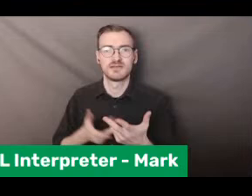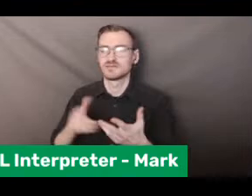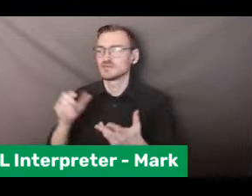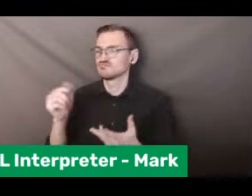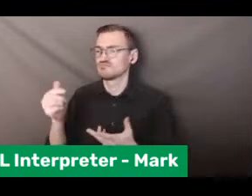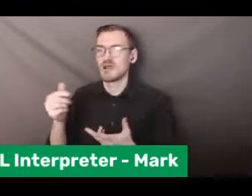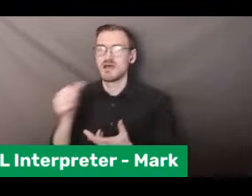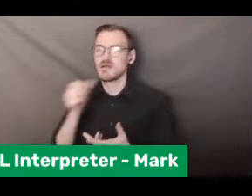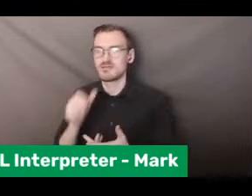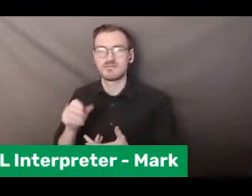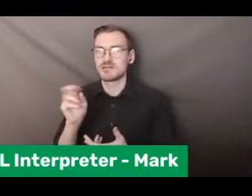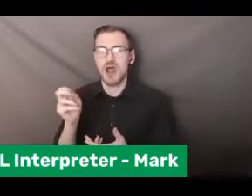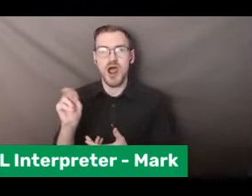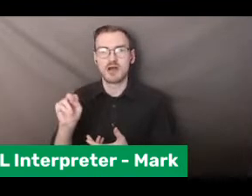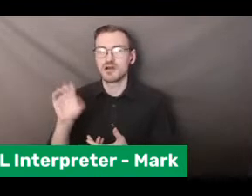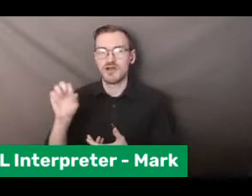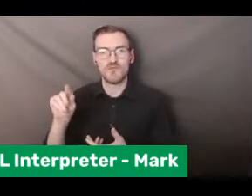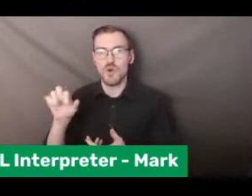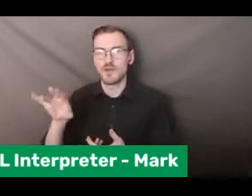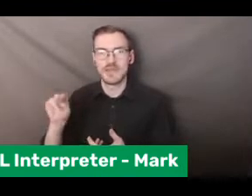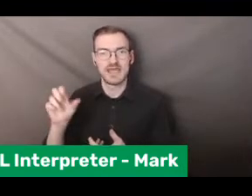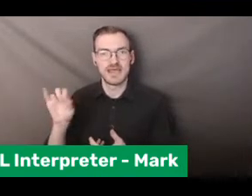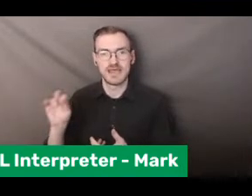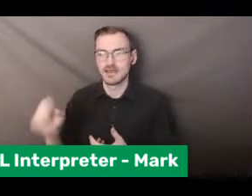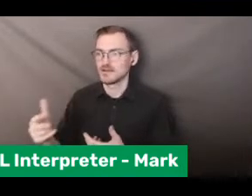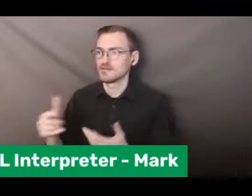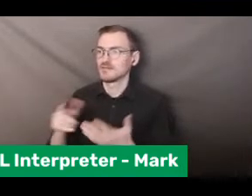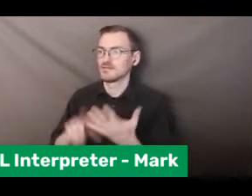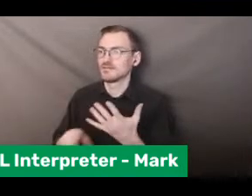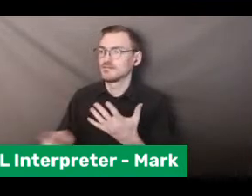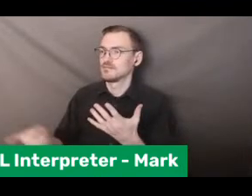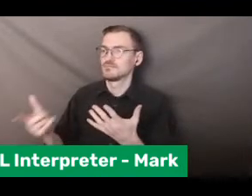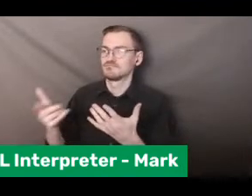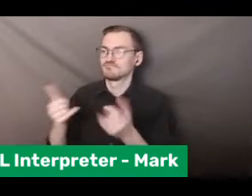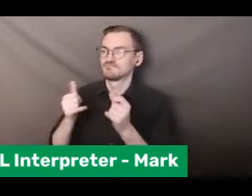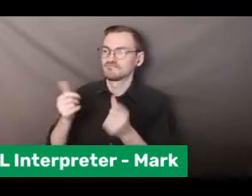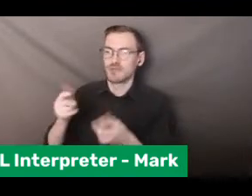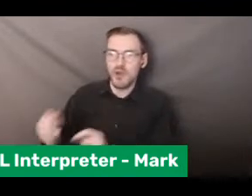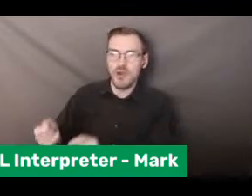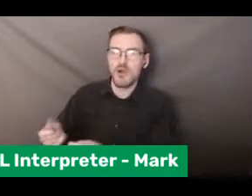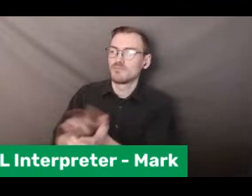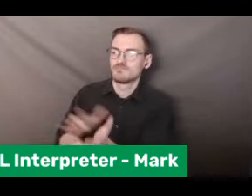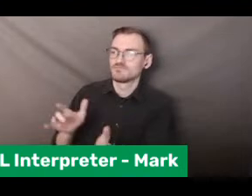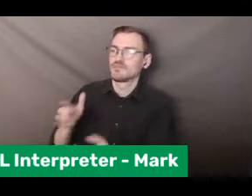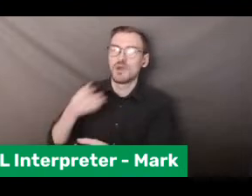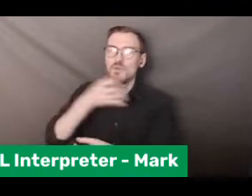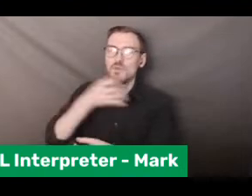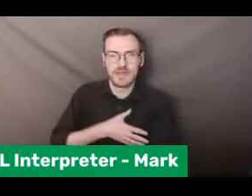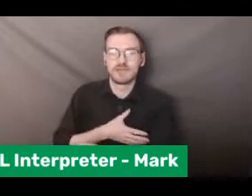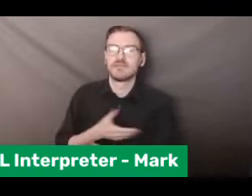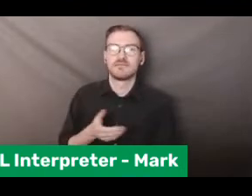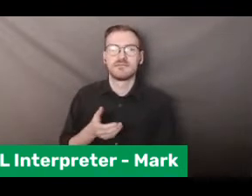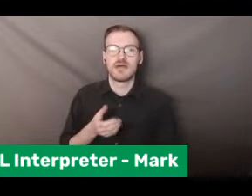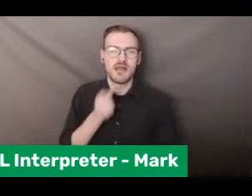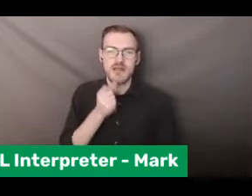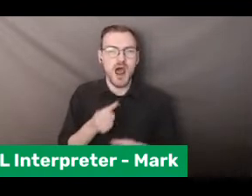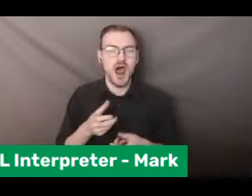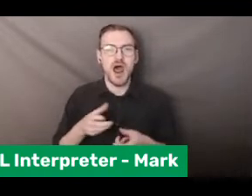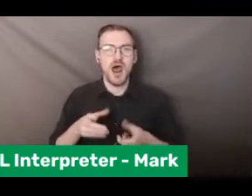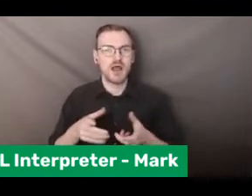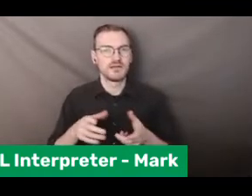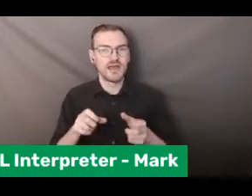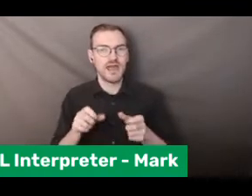have continuously harmed non-able-bodied folks, right? I think we can see how these systems divide